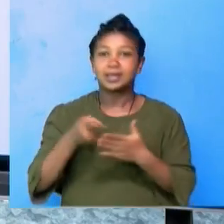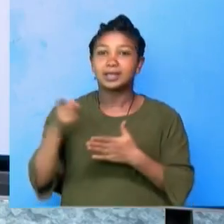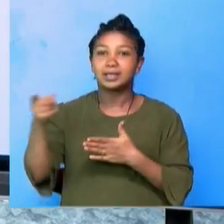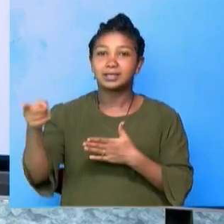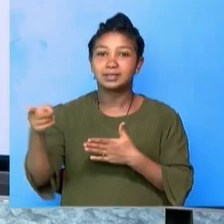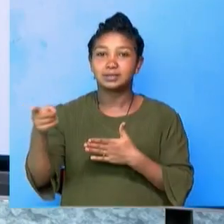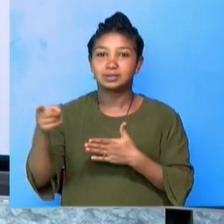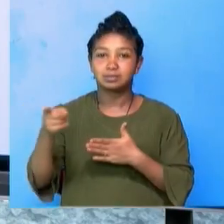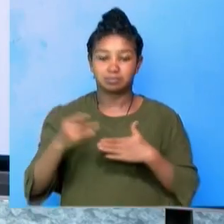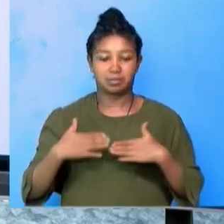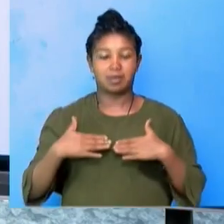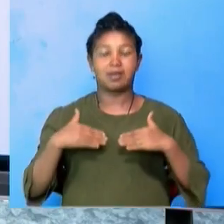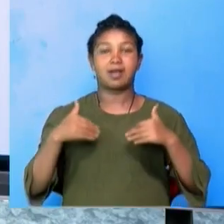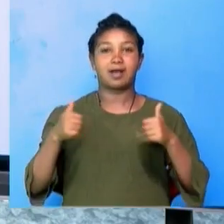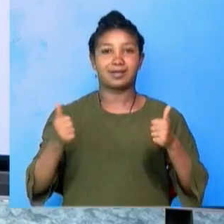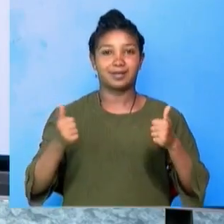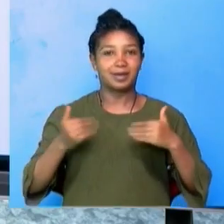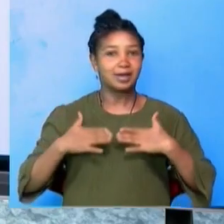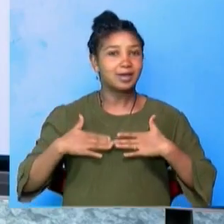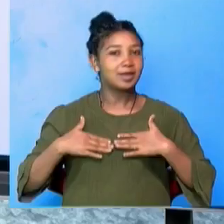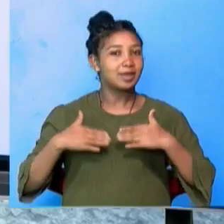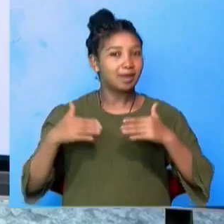is young.